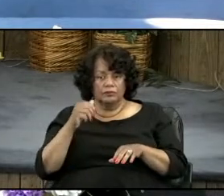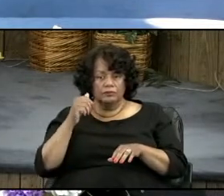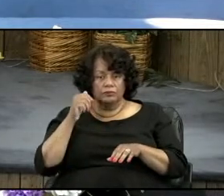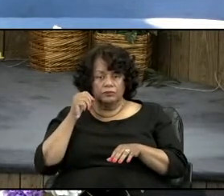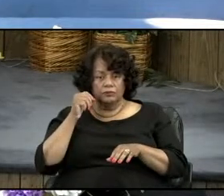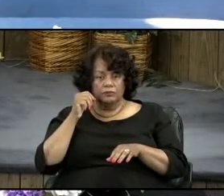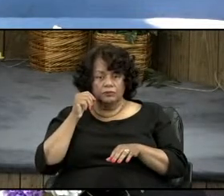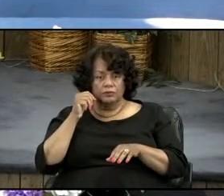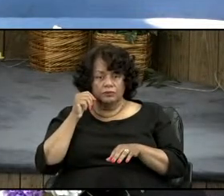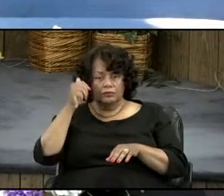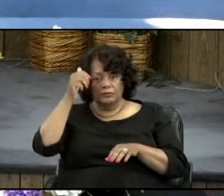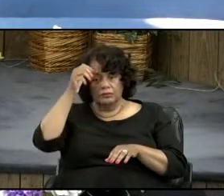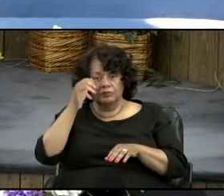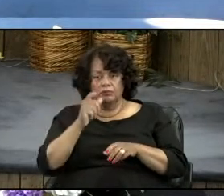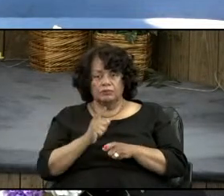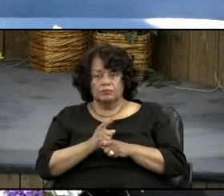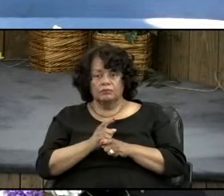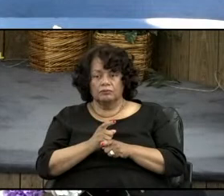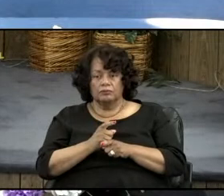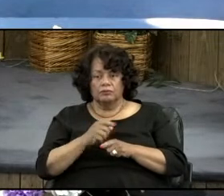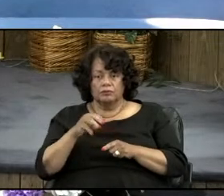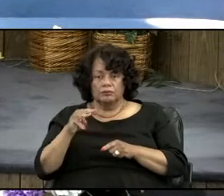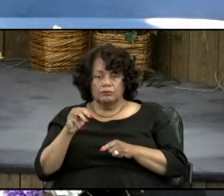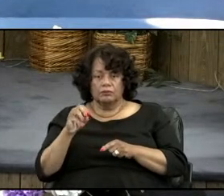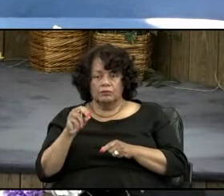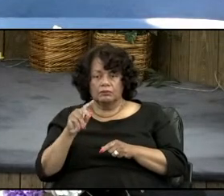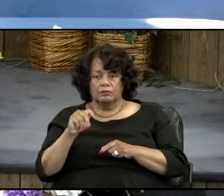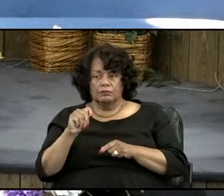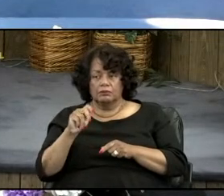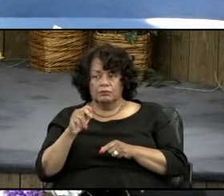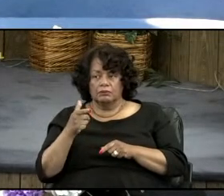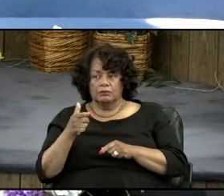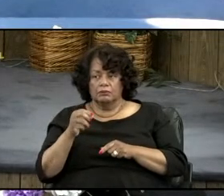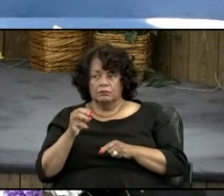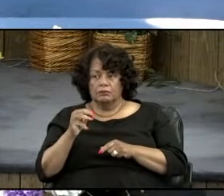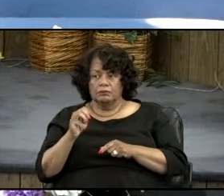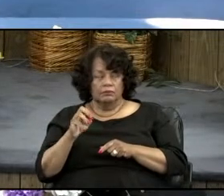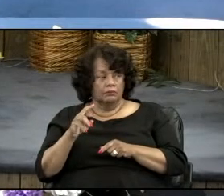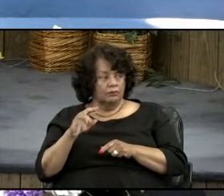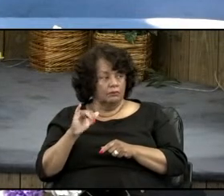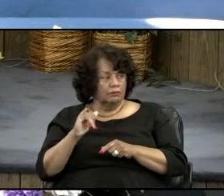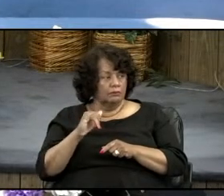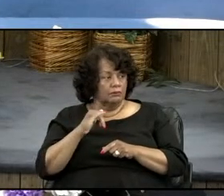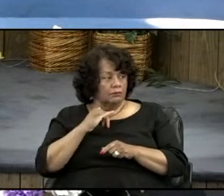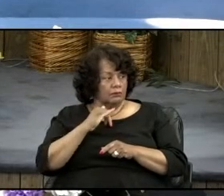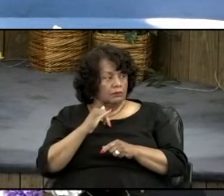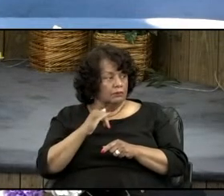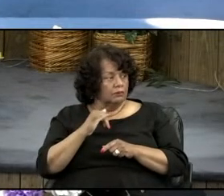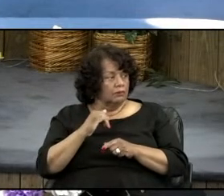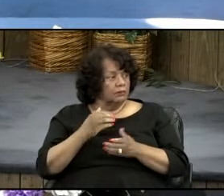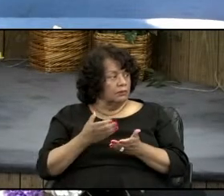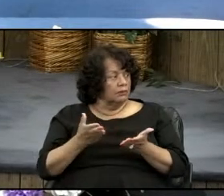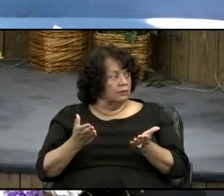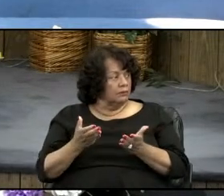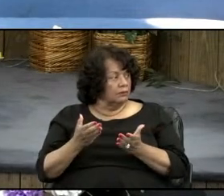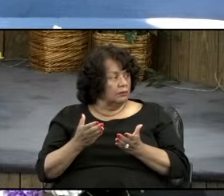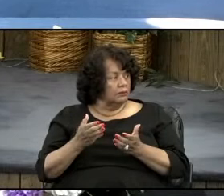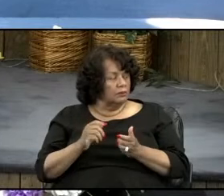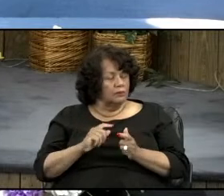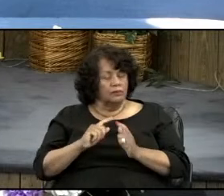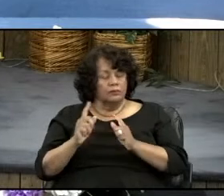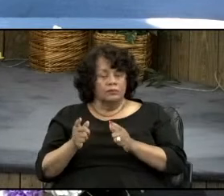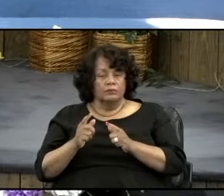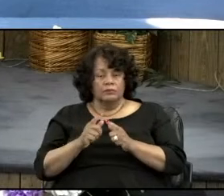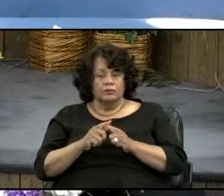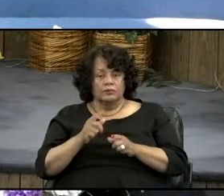of those men's ministry leaders, they'll make sure you get to the right place on tomorrow evening. All right,